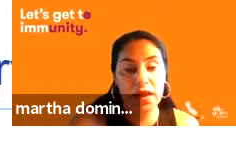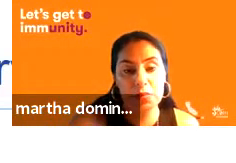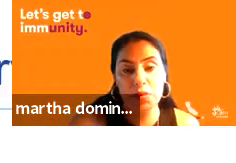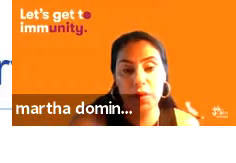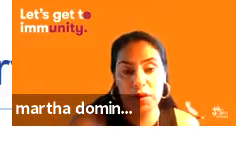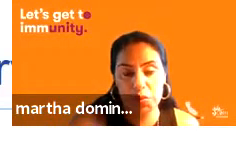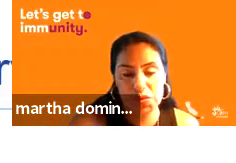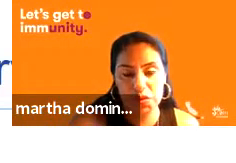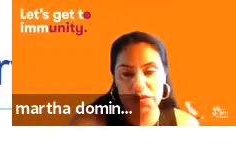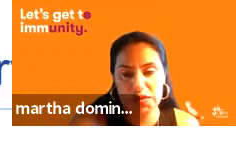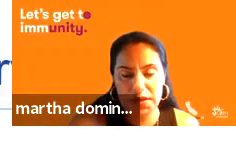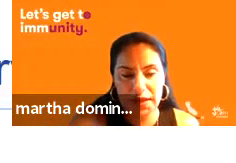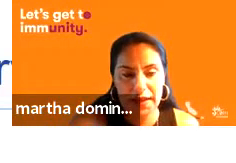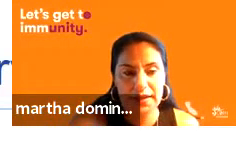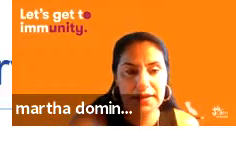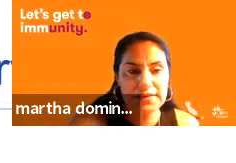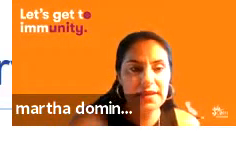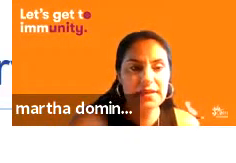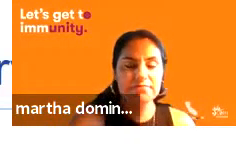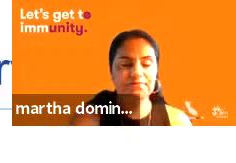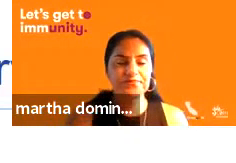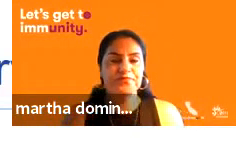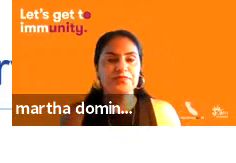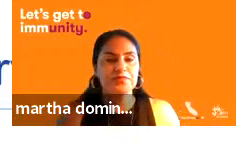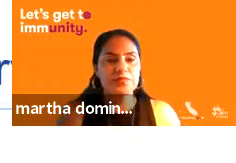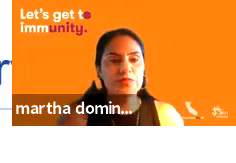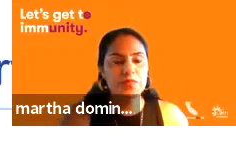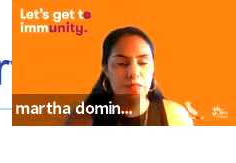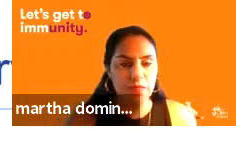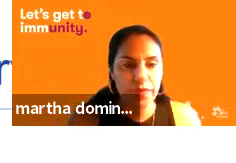that reliable, credible source. Next slide.